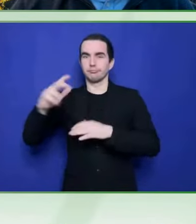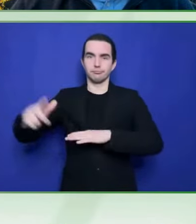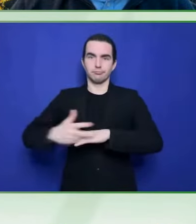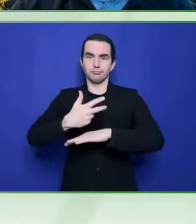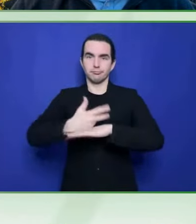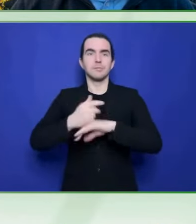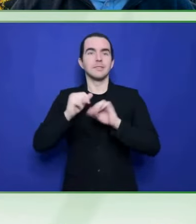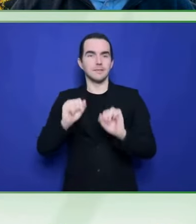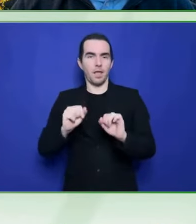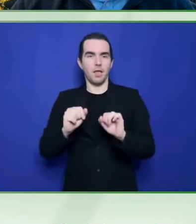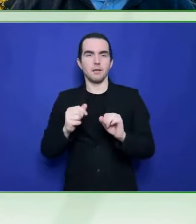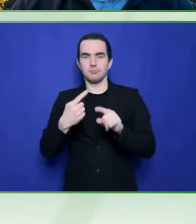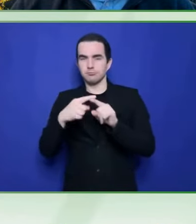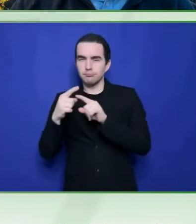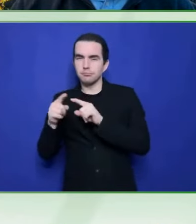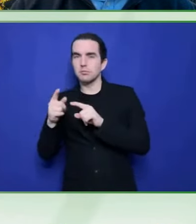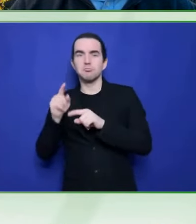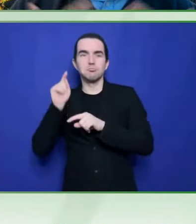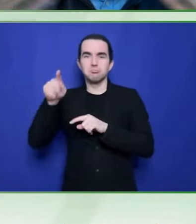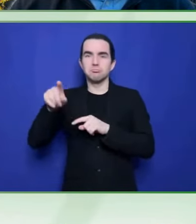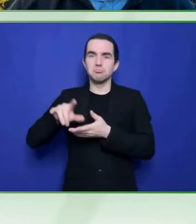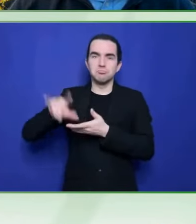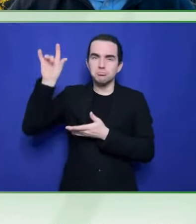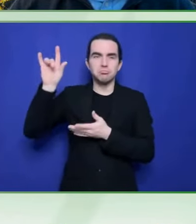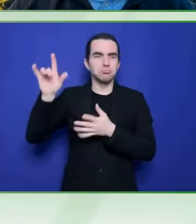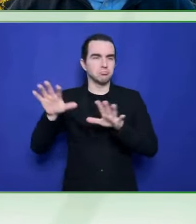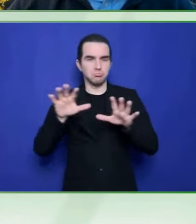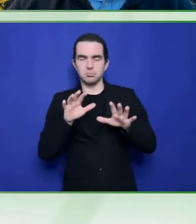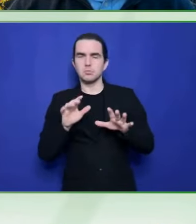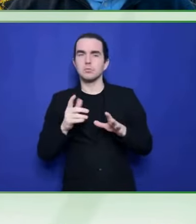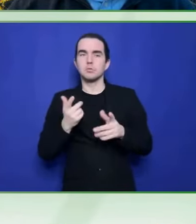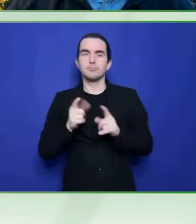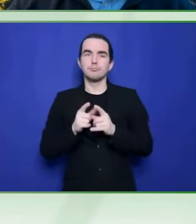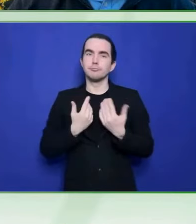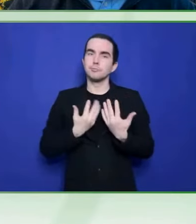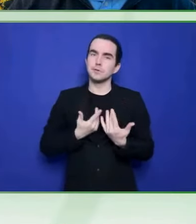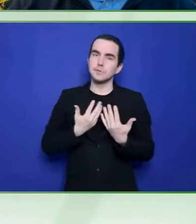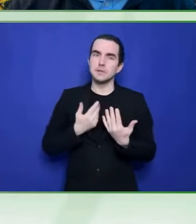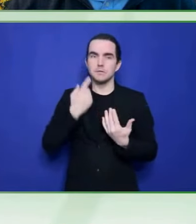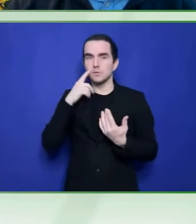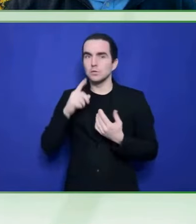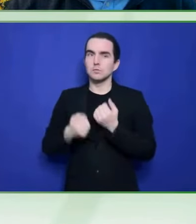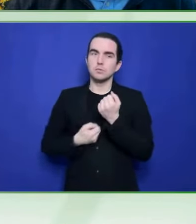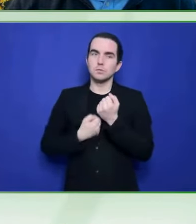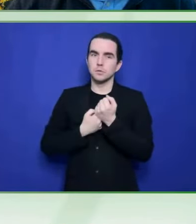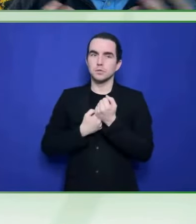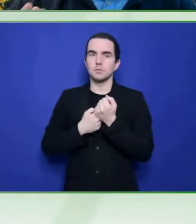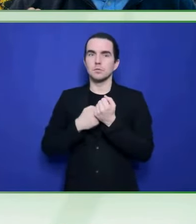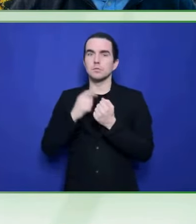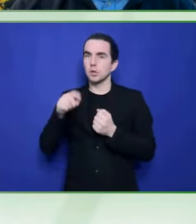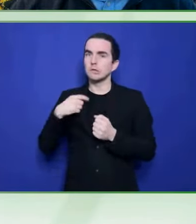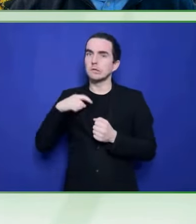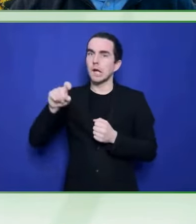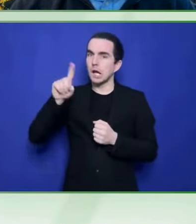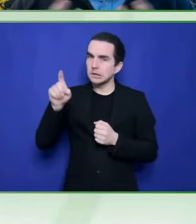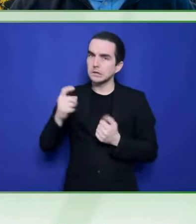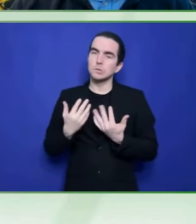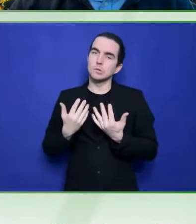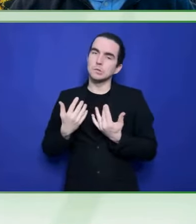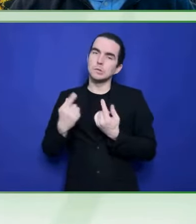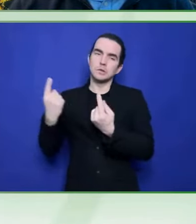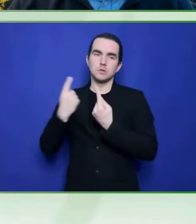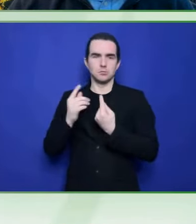And in my autistic son's example, offer a VR experience of the route so that he can understand what he'll see, what